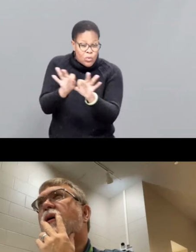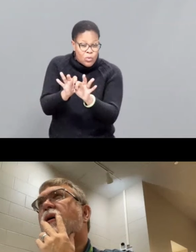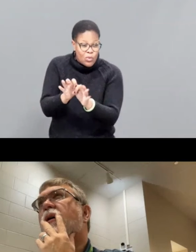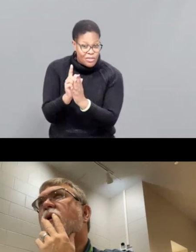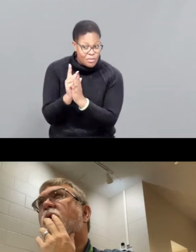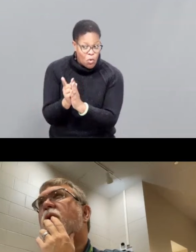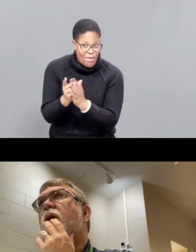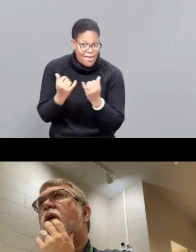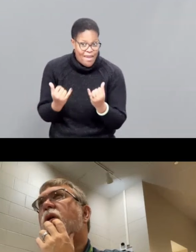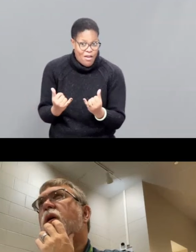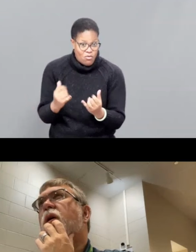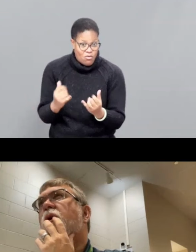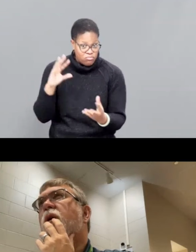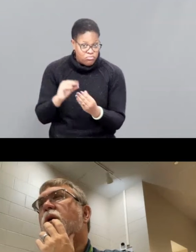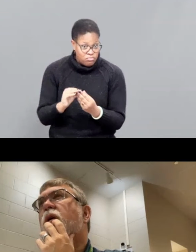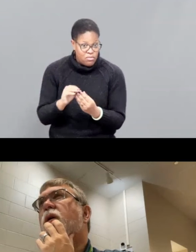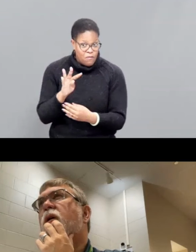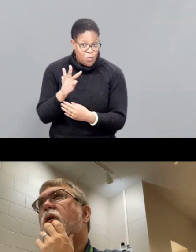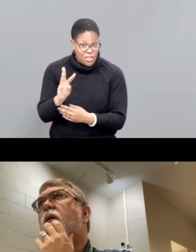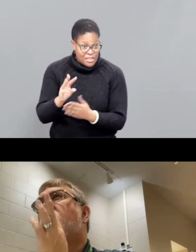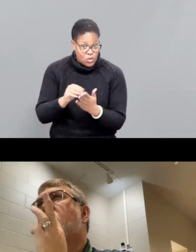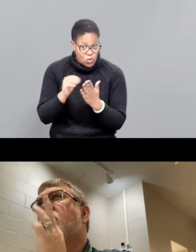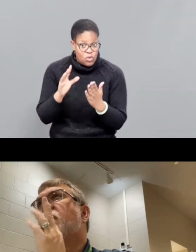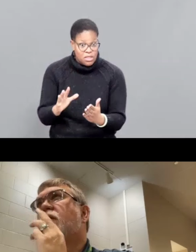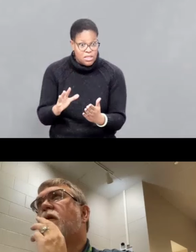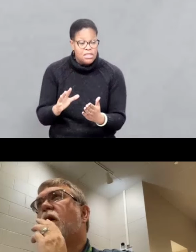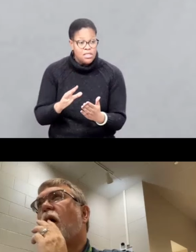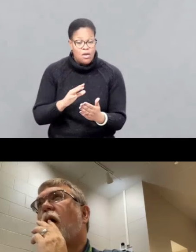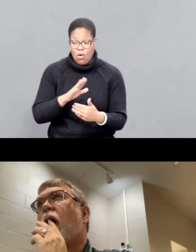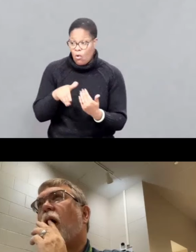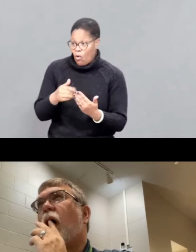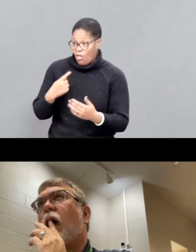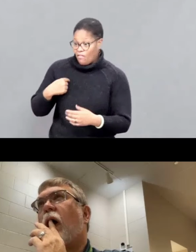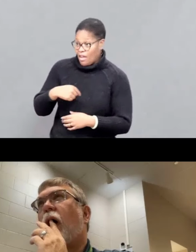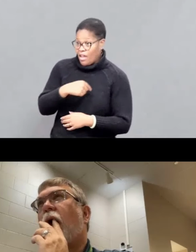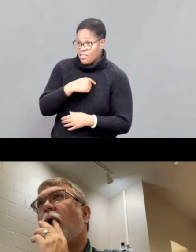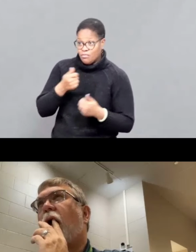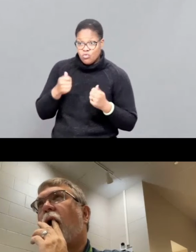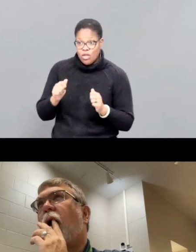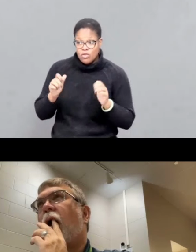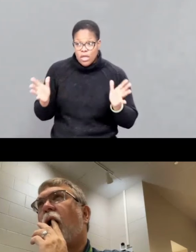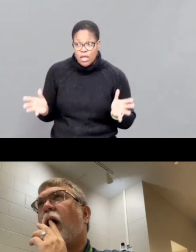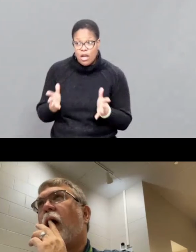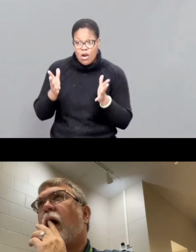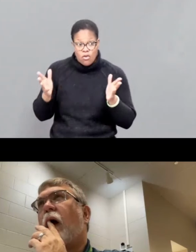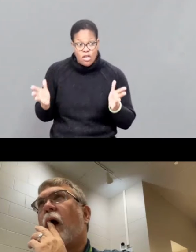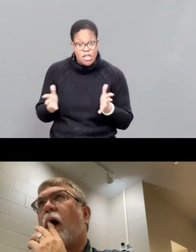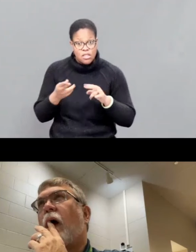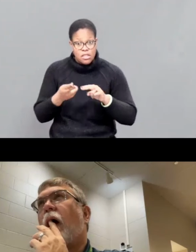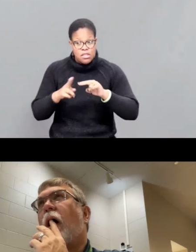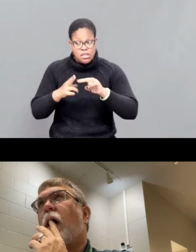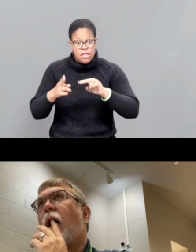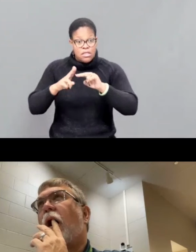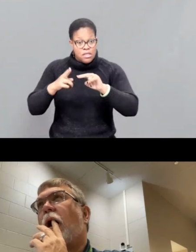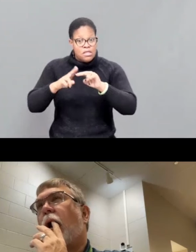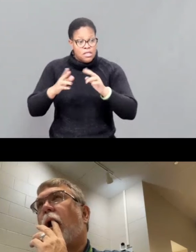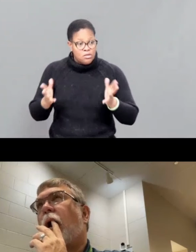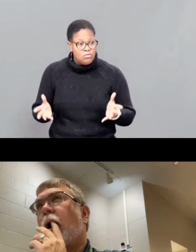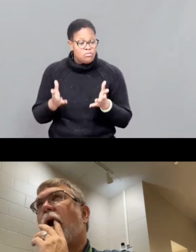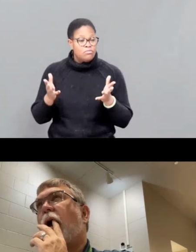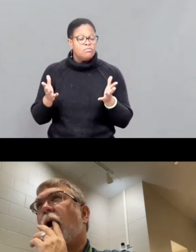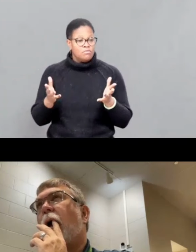is. All of us have been trying to encourage this and make it happen,